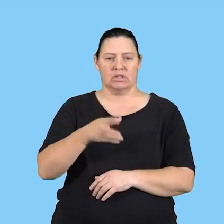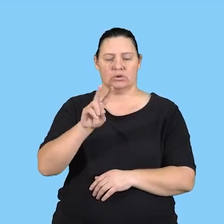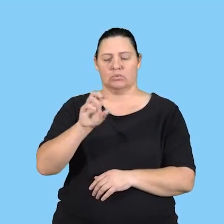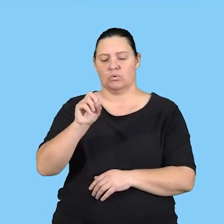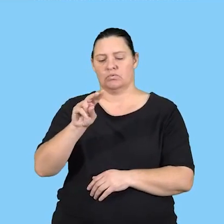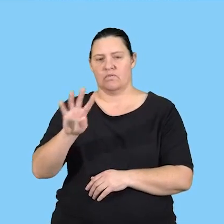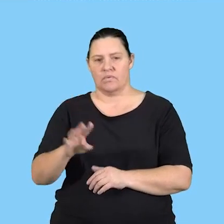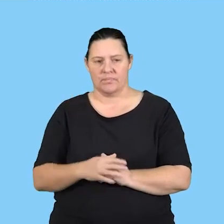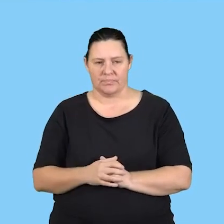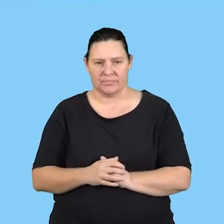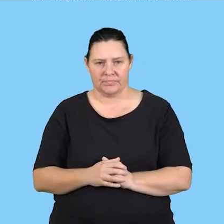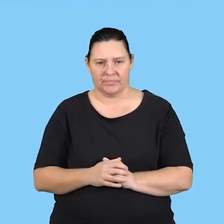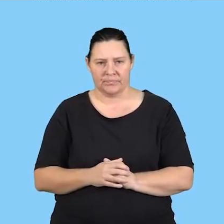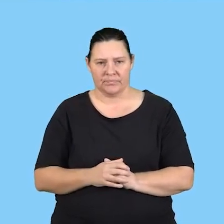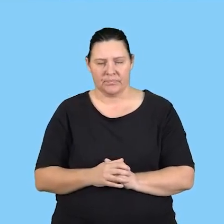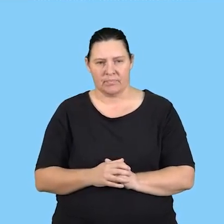2024.